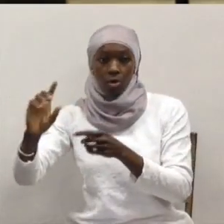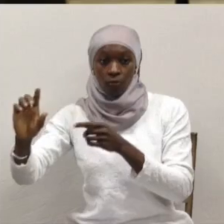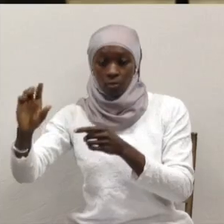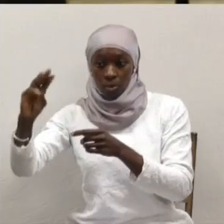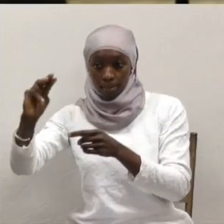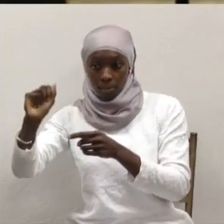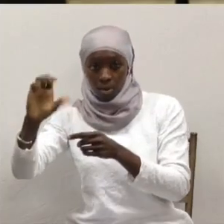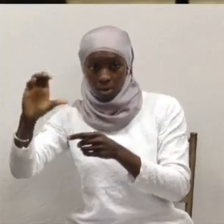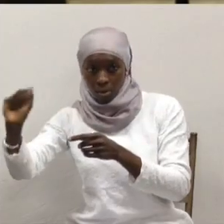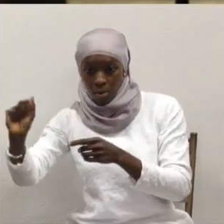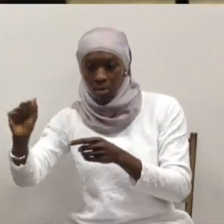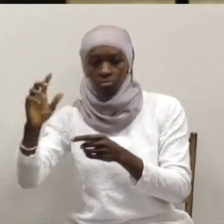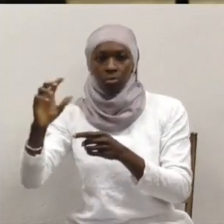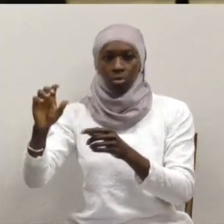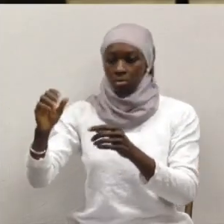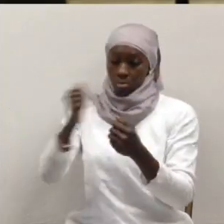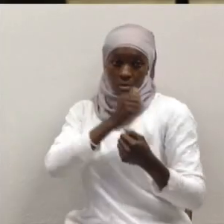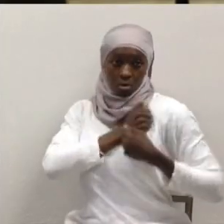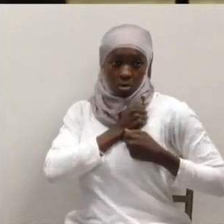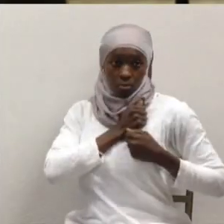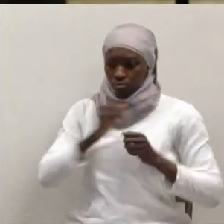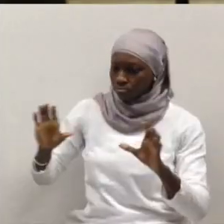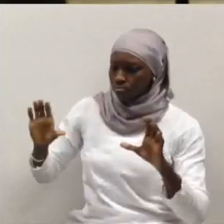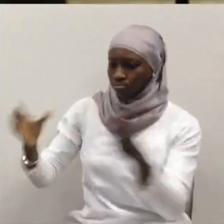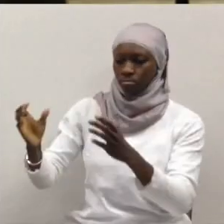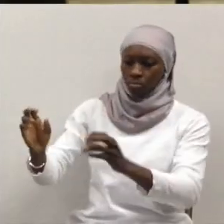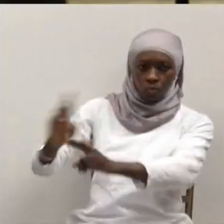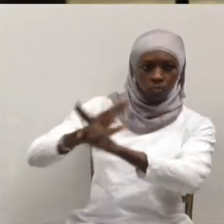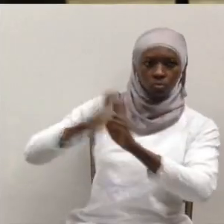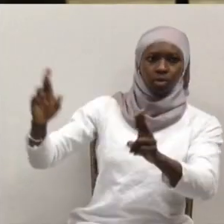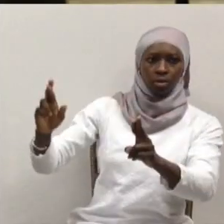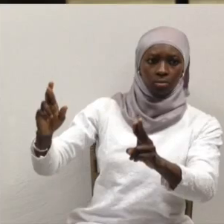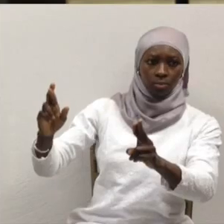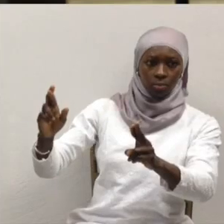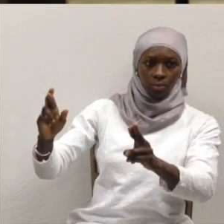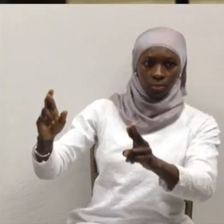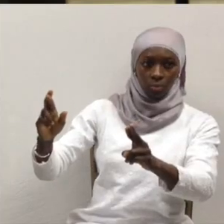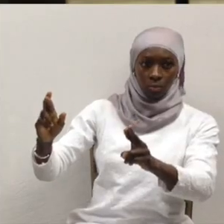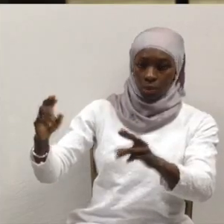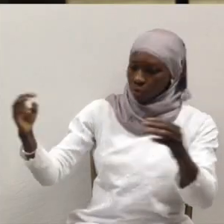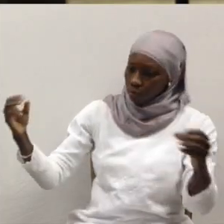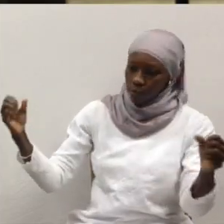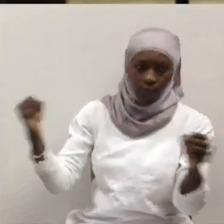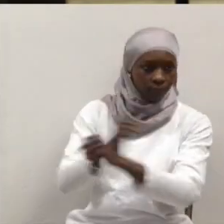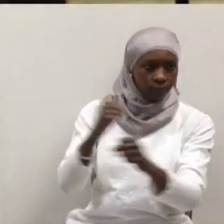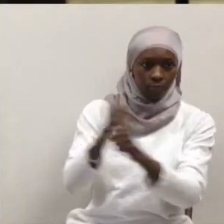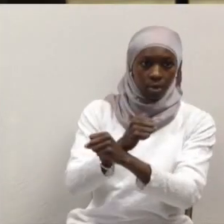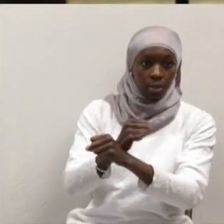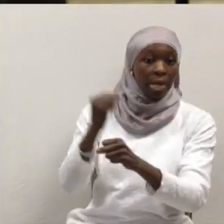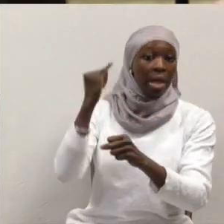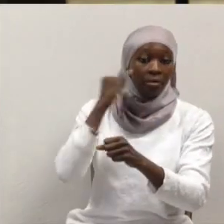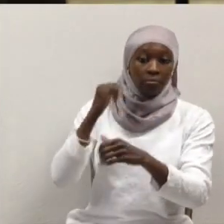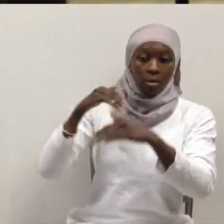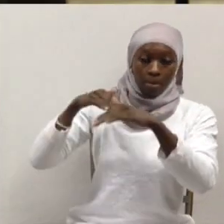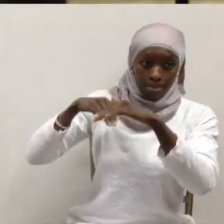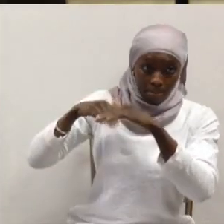are going to fight them and stop them from entering into Mecca. This is Muhammad sallallahu alaihi wasallam, the Qurayshite, but